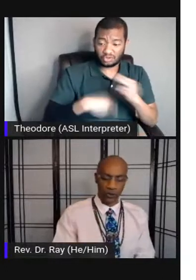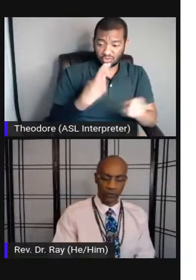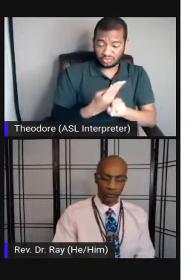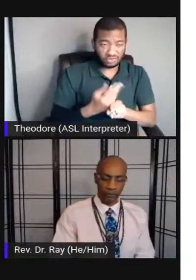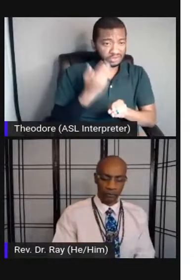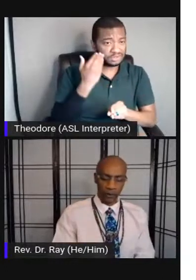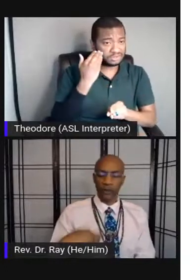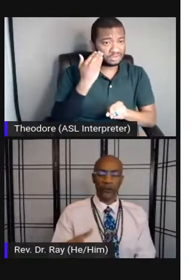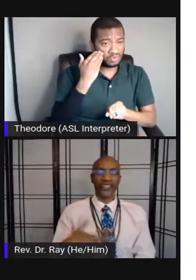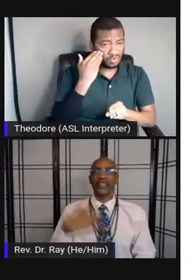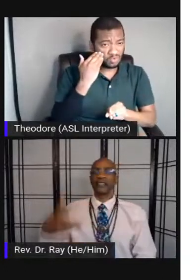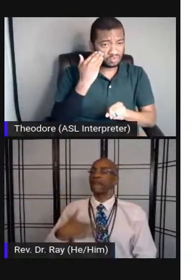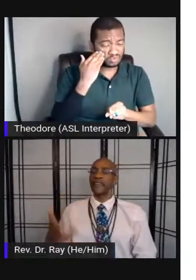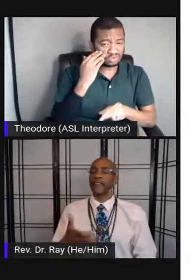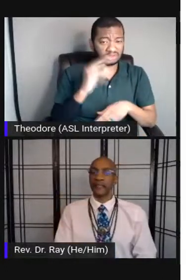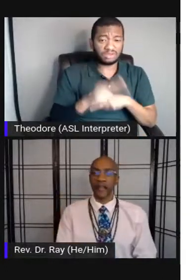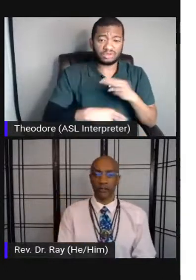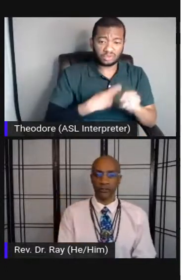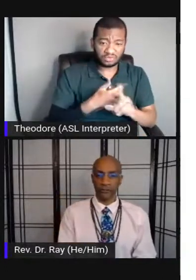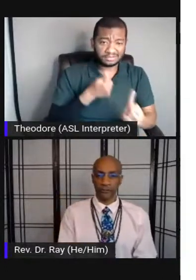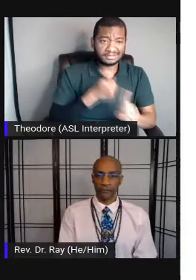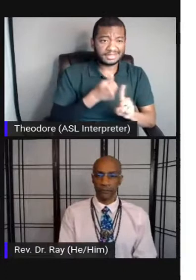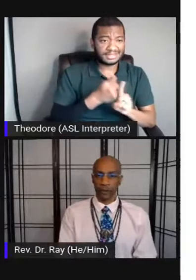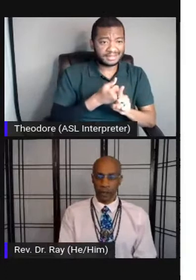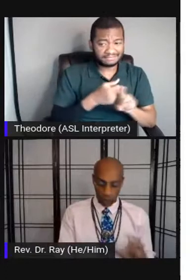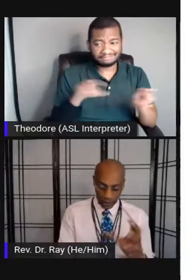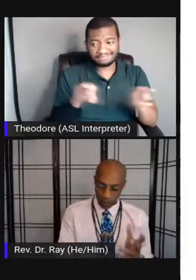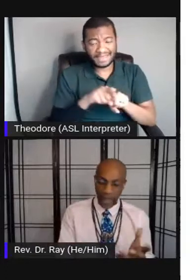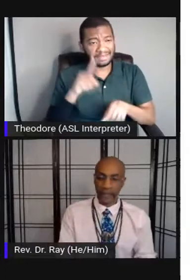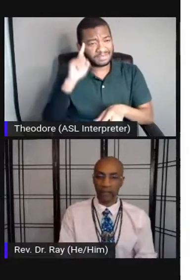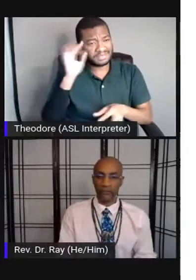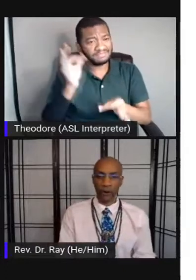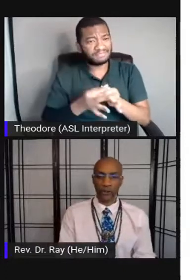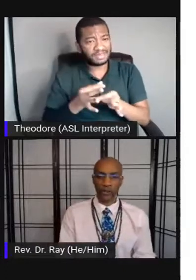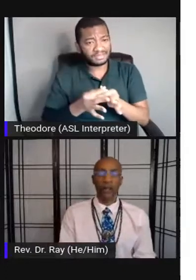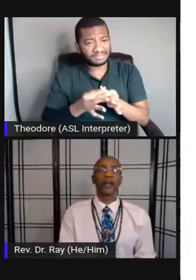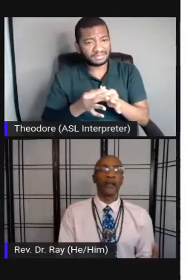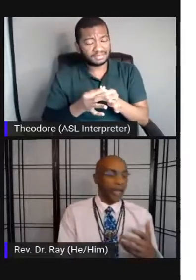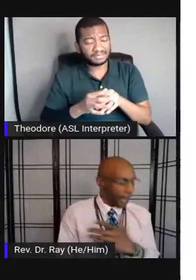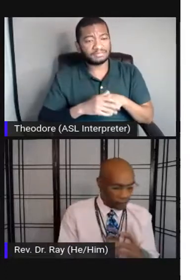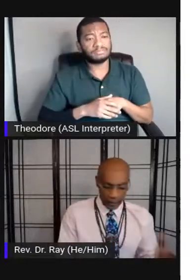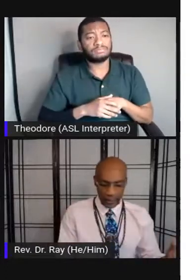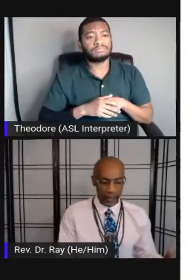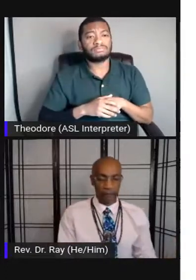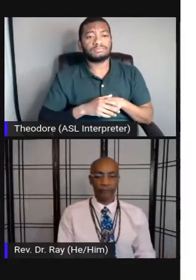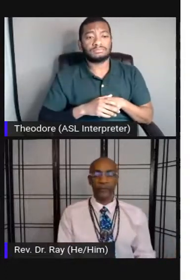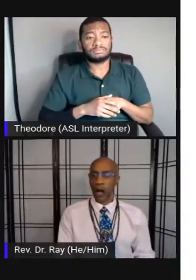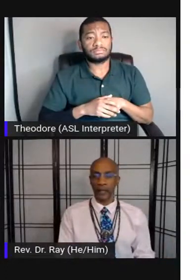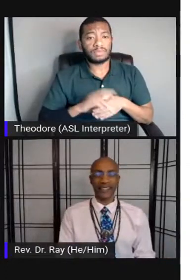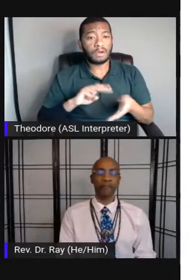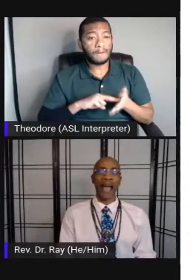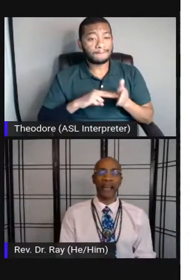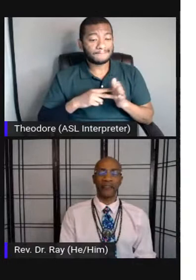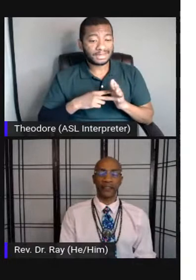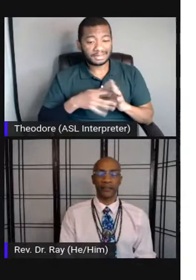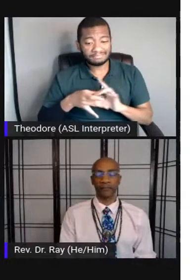knows. The universe is faith itself. And so this binding force, everything, God